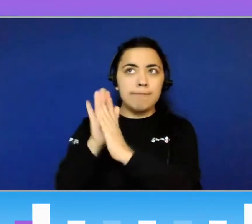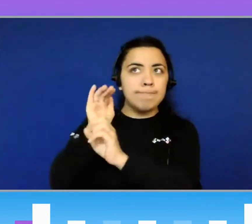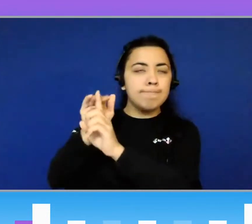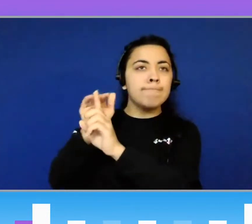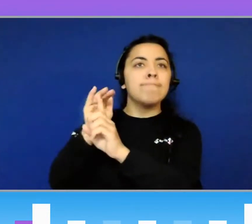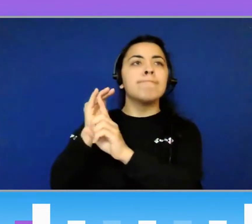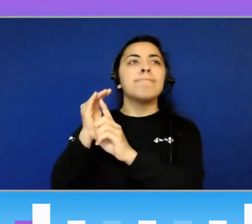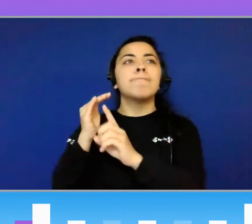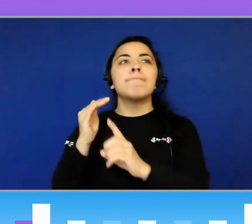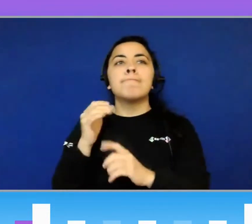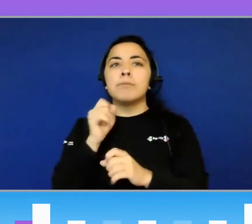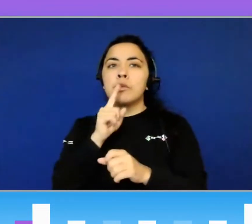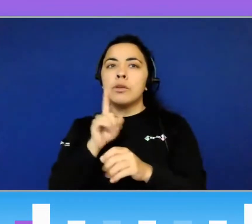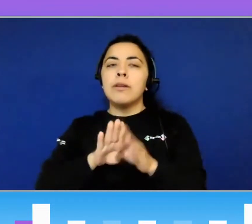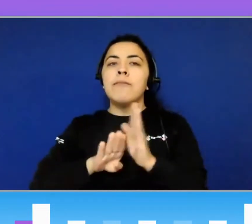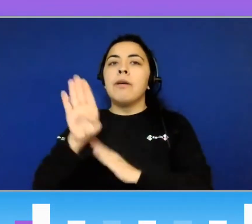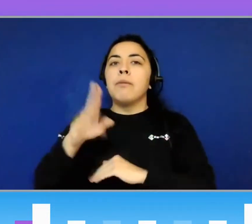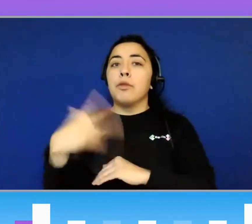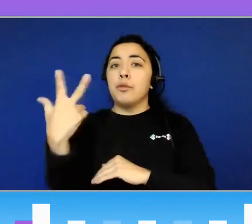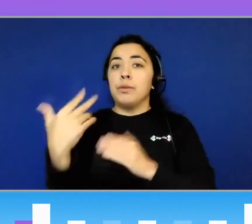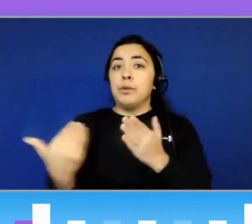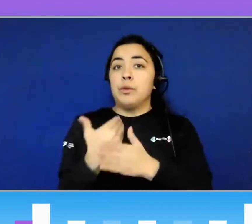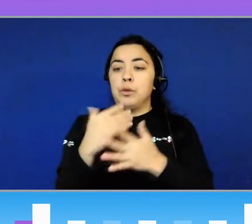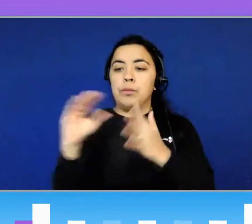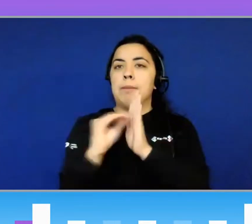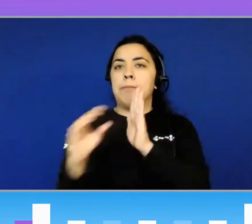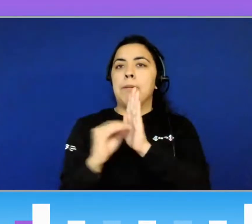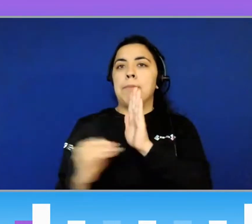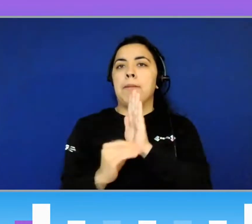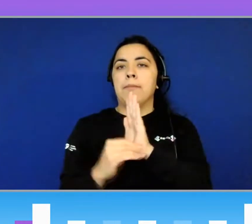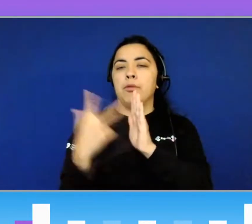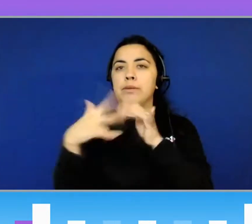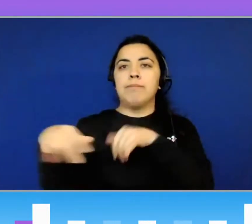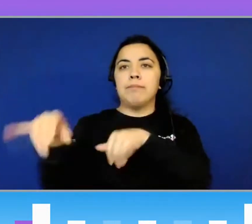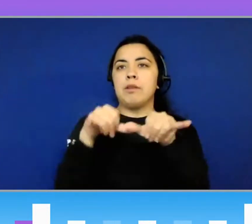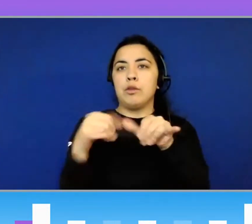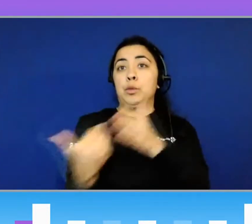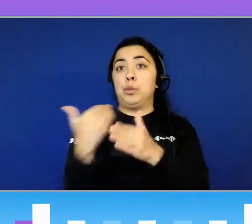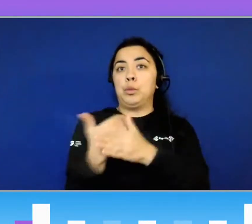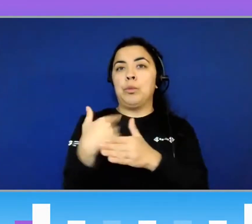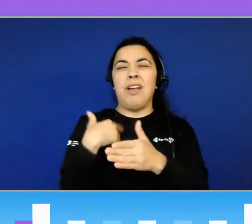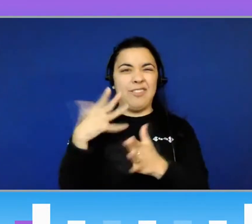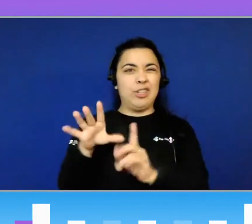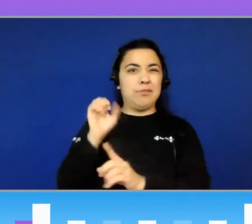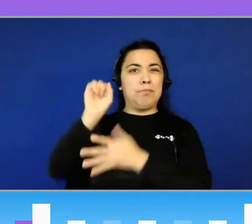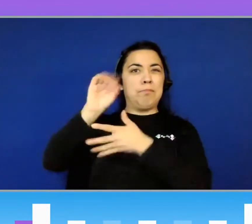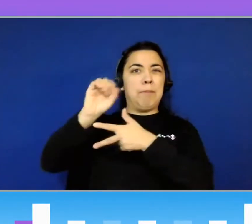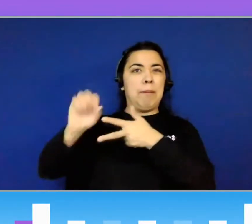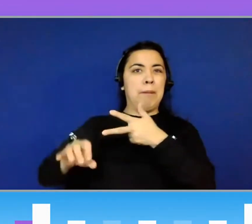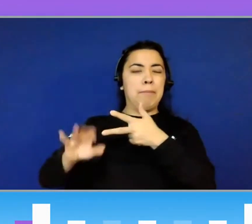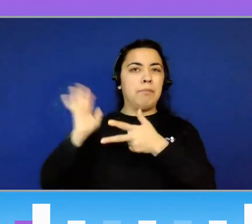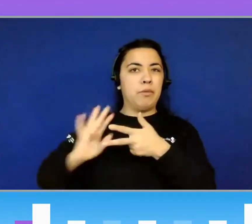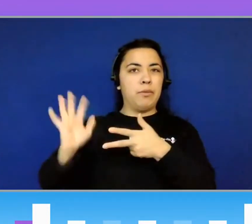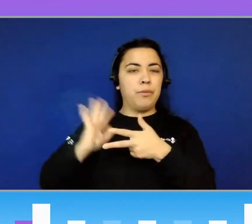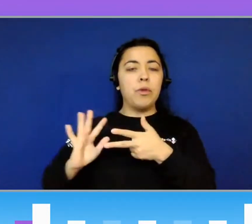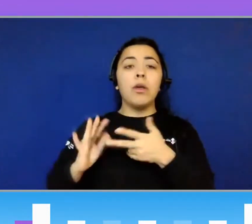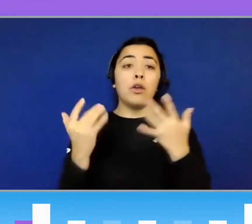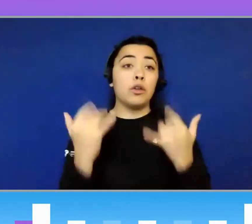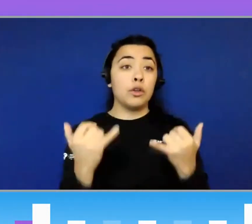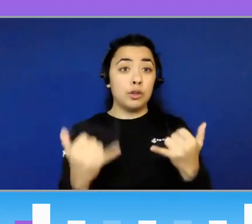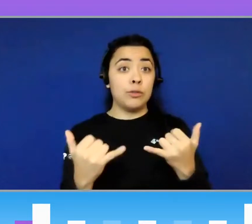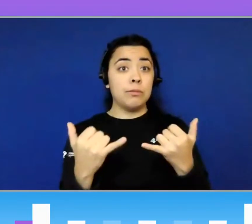develop 3 new standards. I mentioned them before, and to revise 3 existing